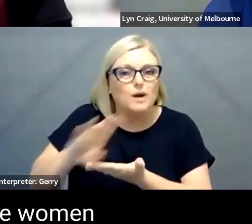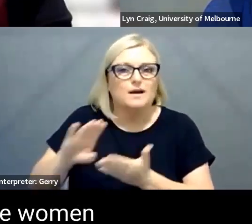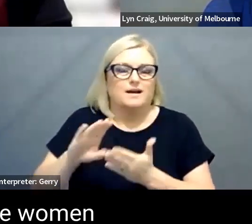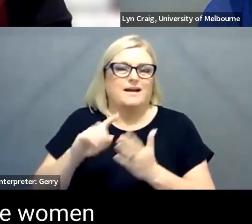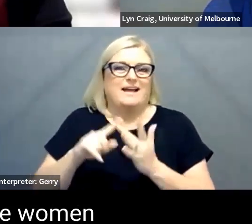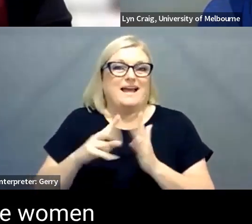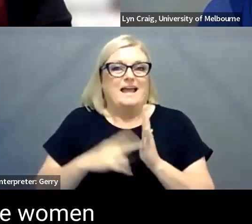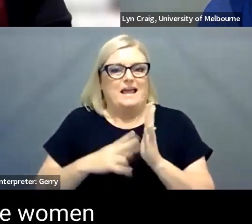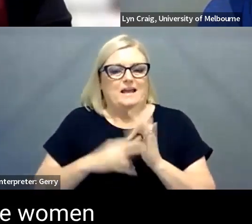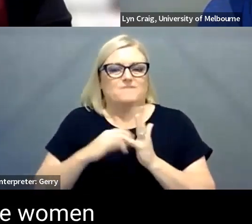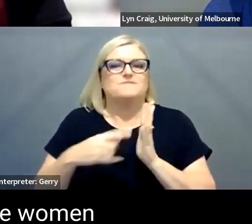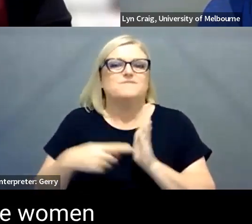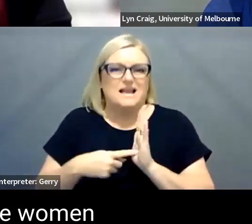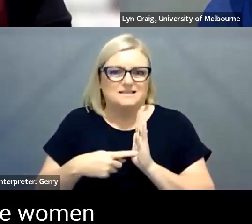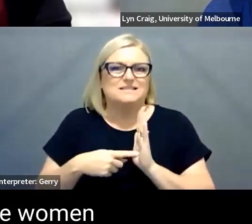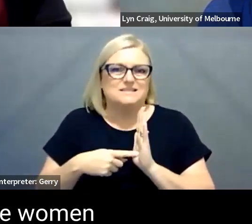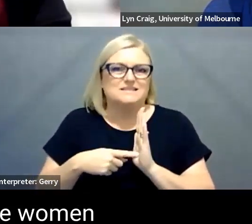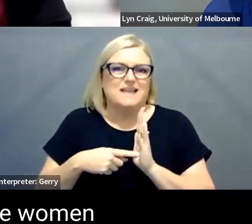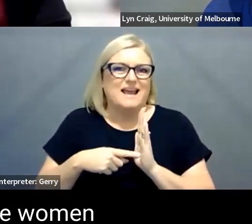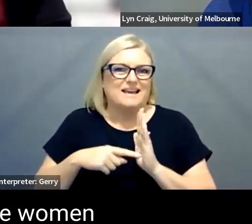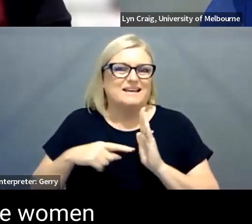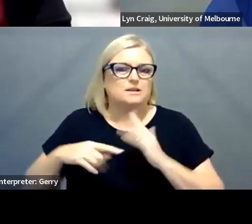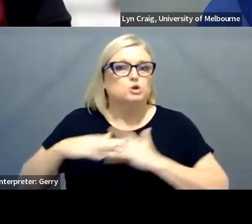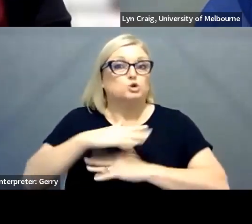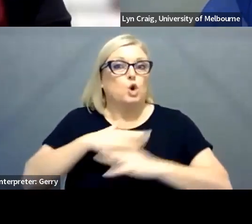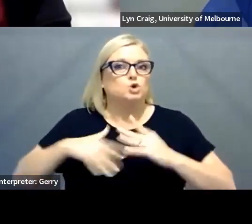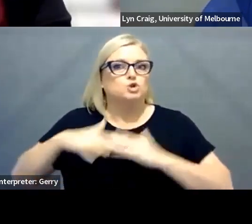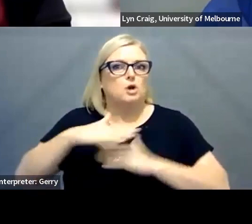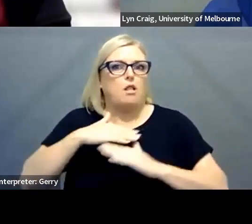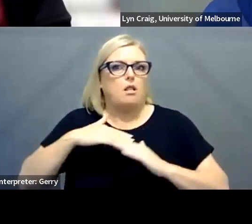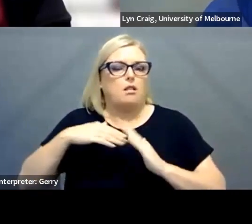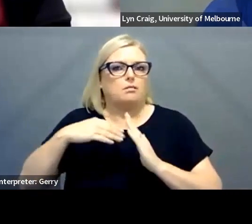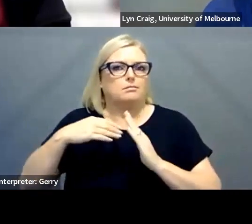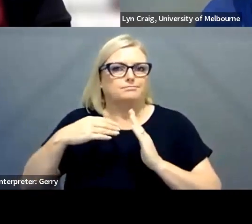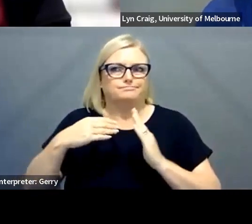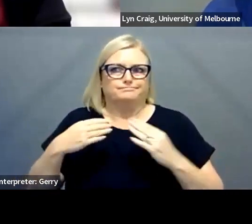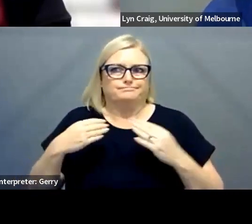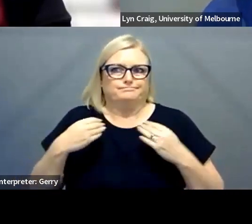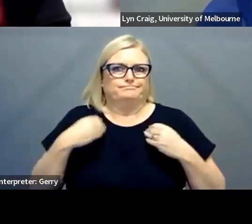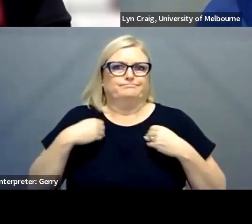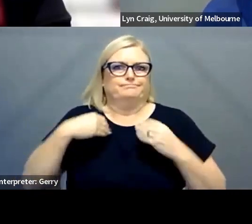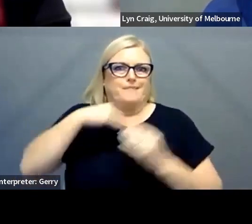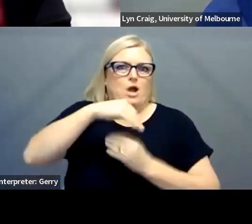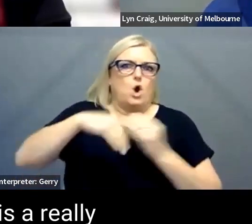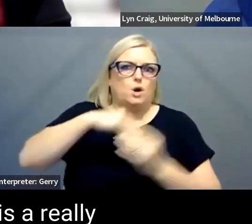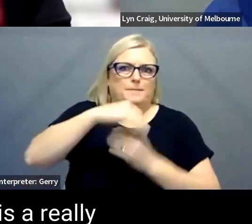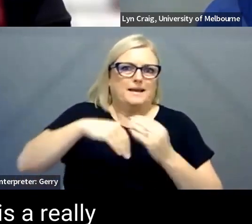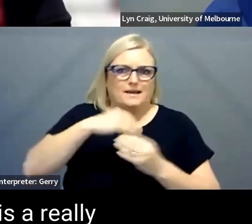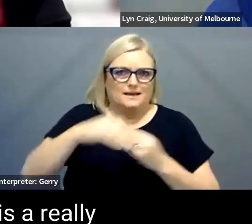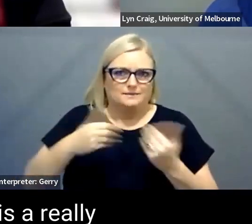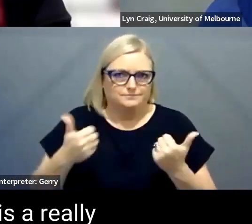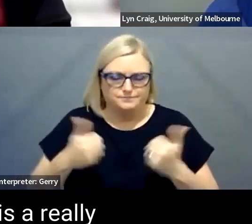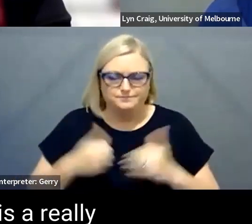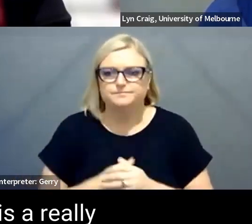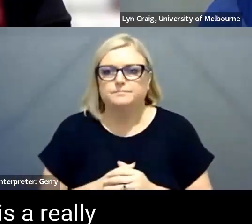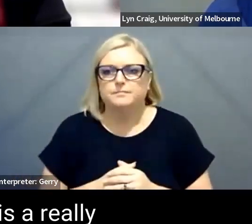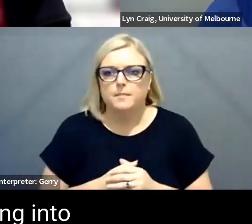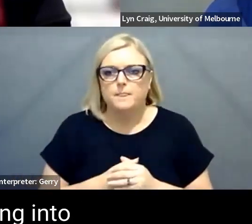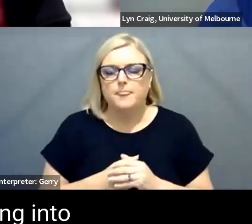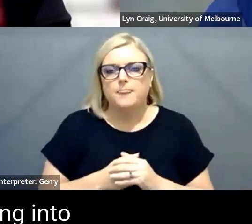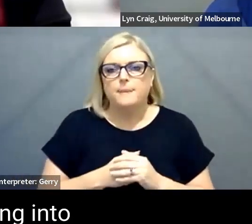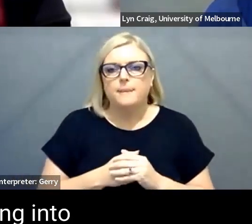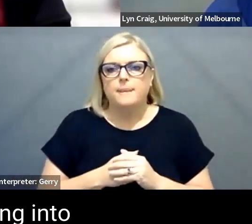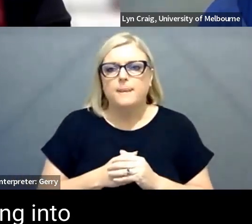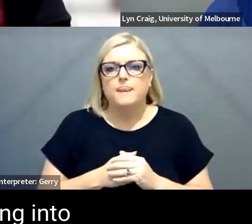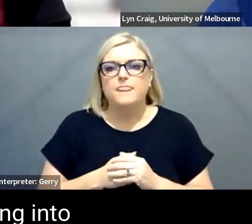women who are sort of holding up the economy and holding up our society. So I think this is a really good point